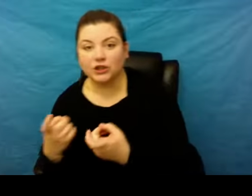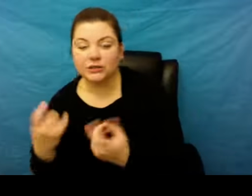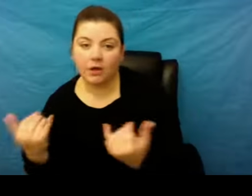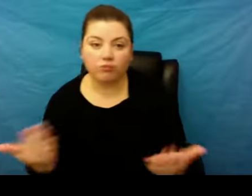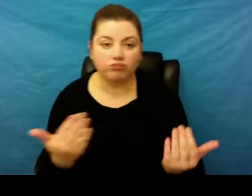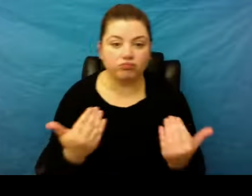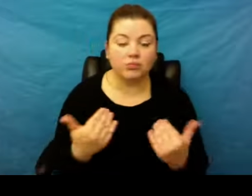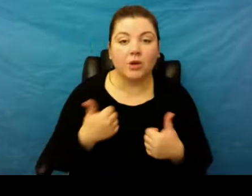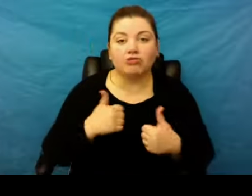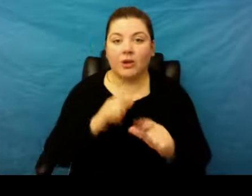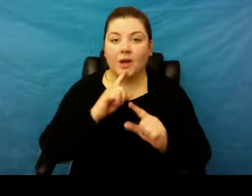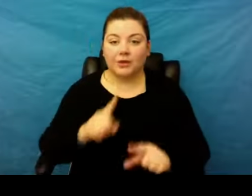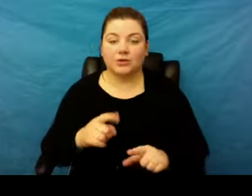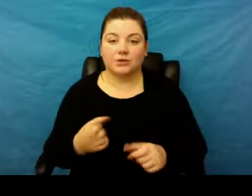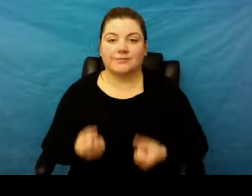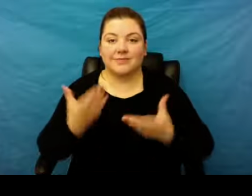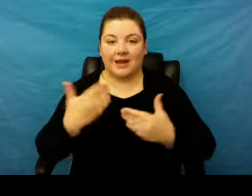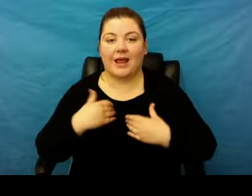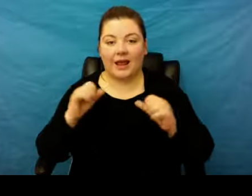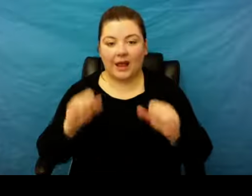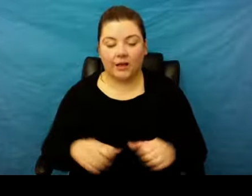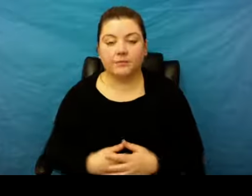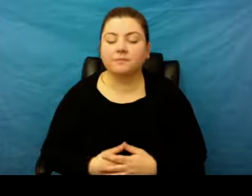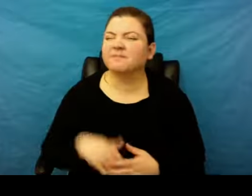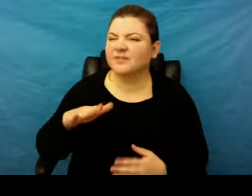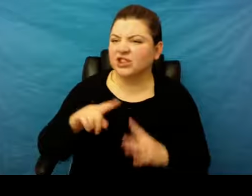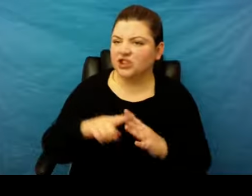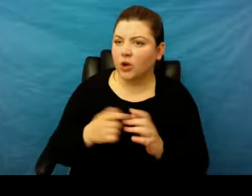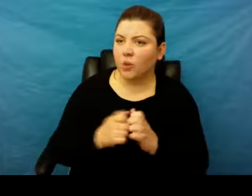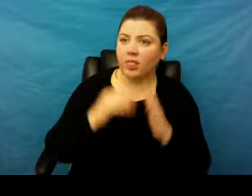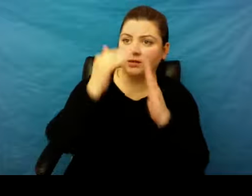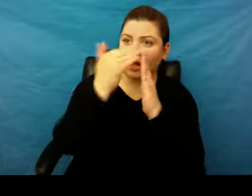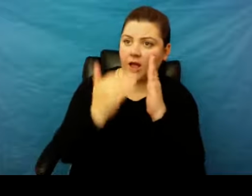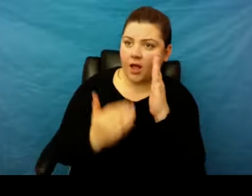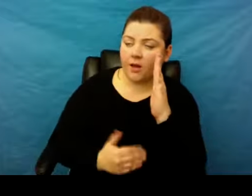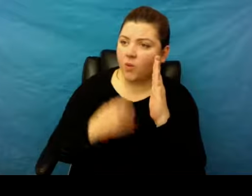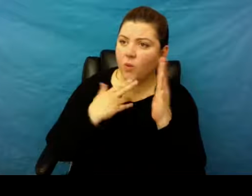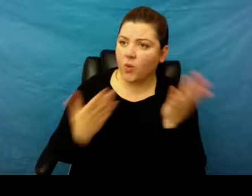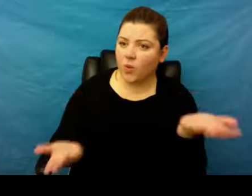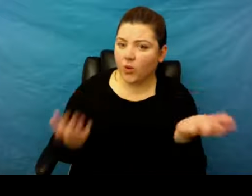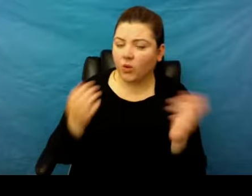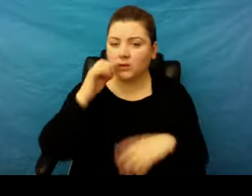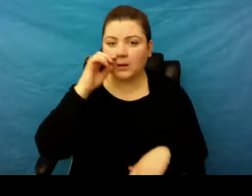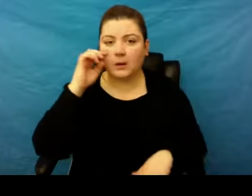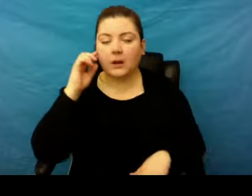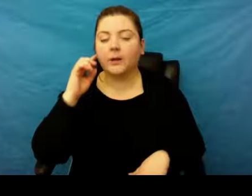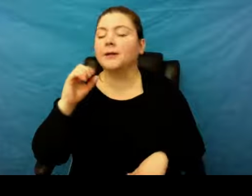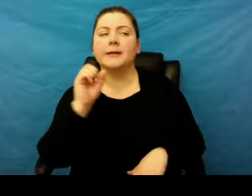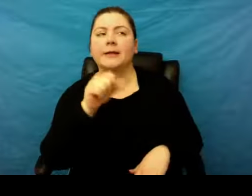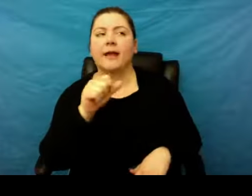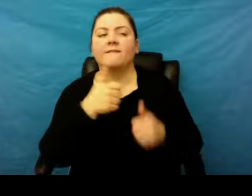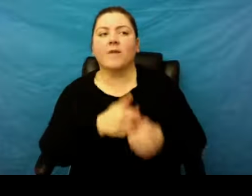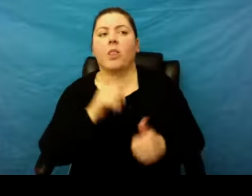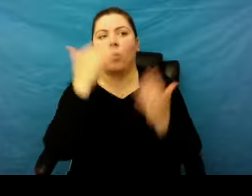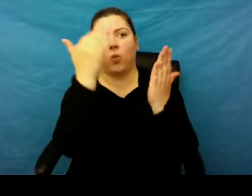as I can. Dan, should I start with the top, or do you have a recommendation? I think so, because it sort of goes in the order of